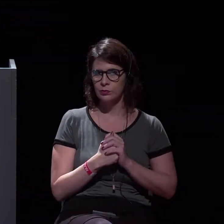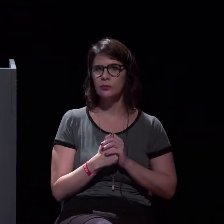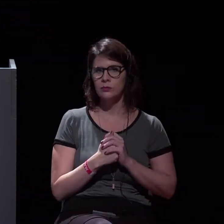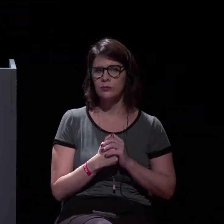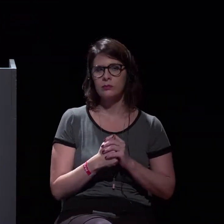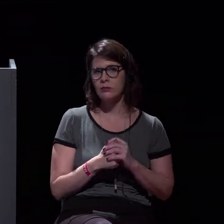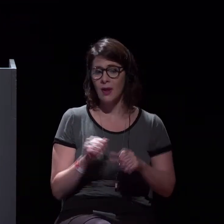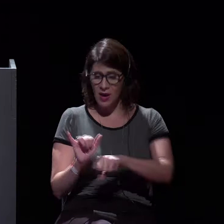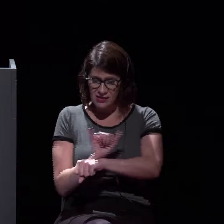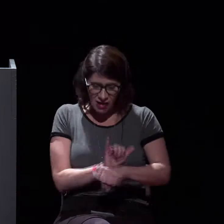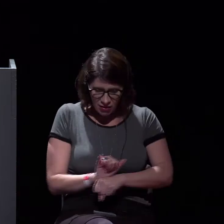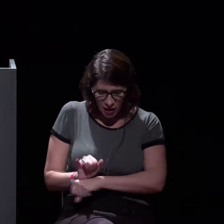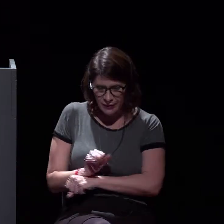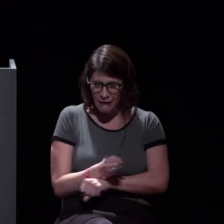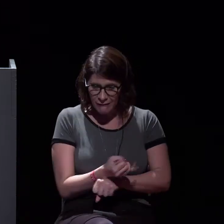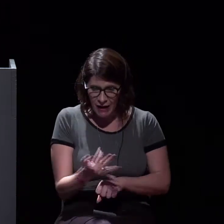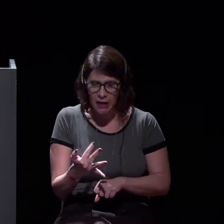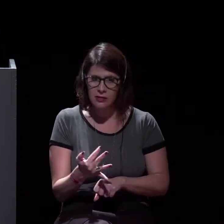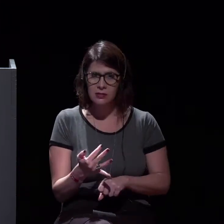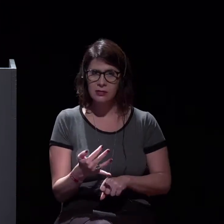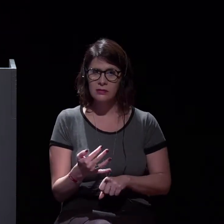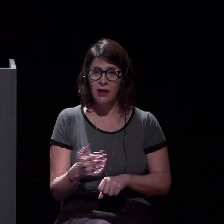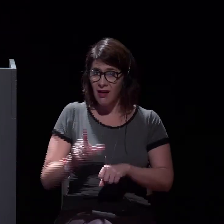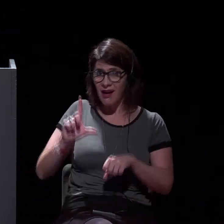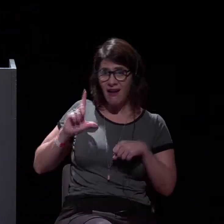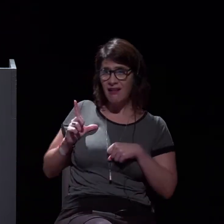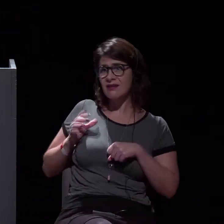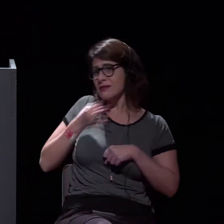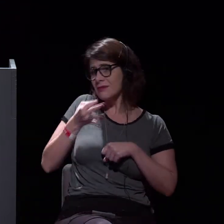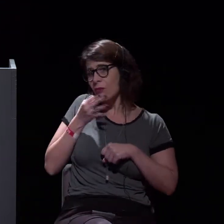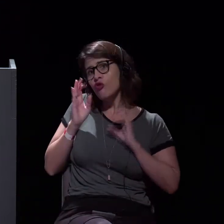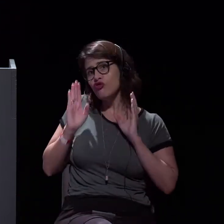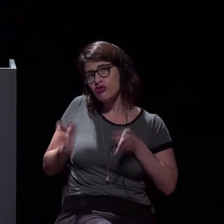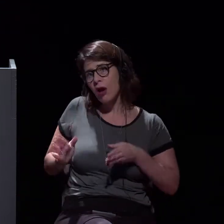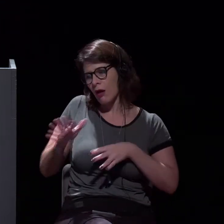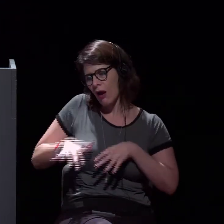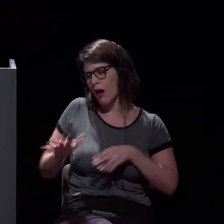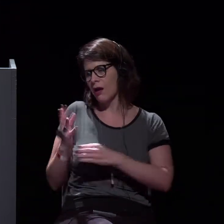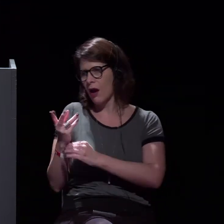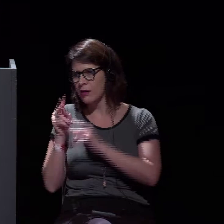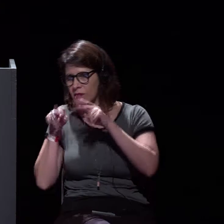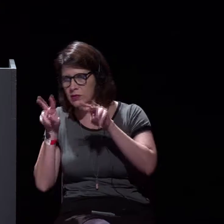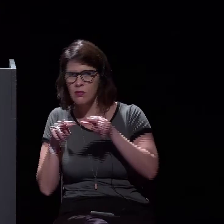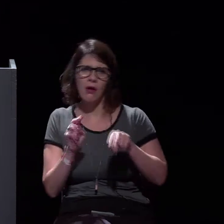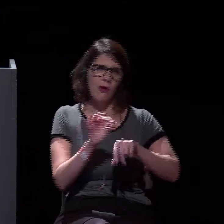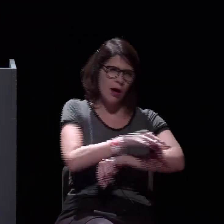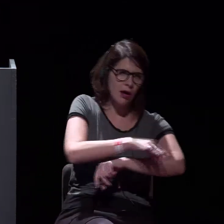in the fields of visual art, architecture, and film across Latin America, beginning in the early